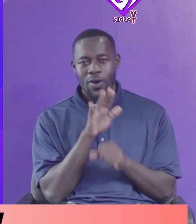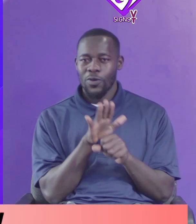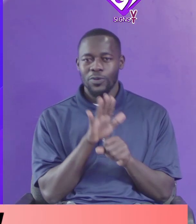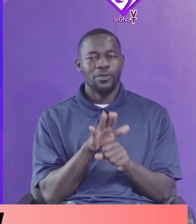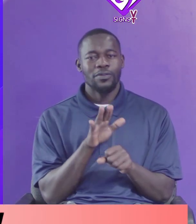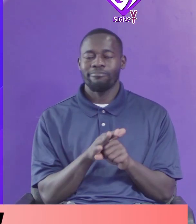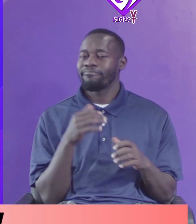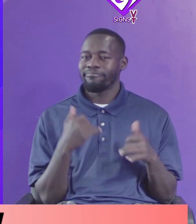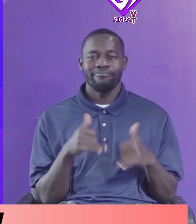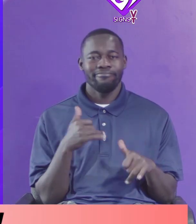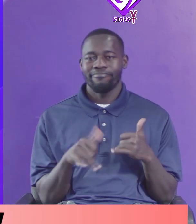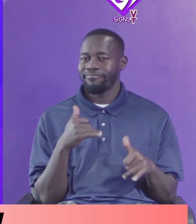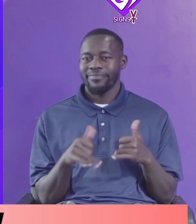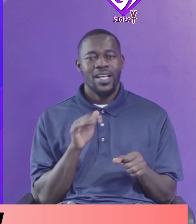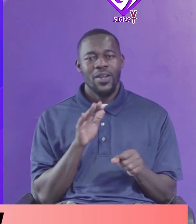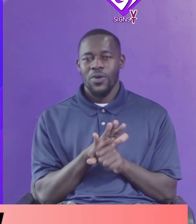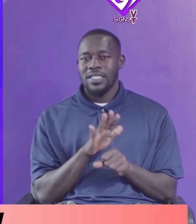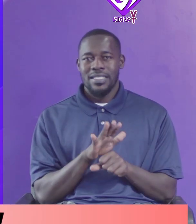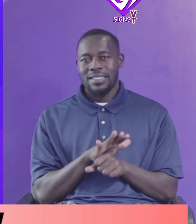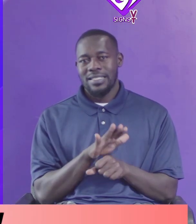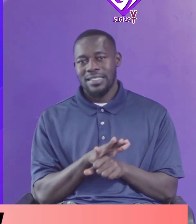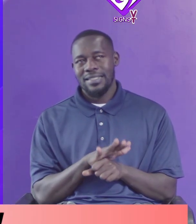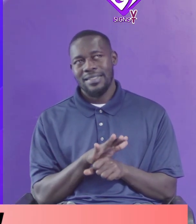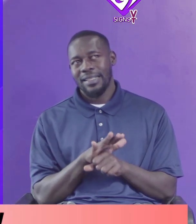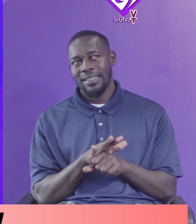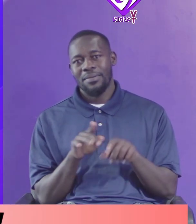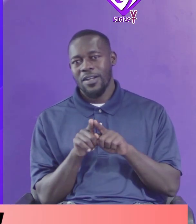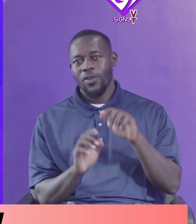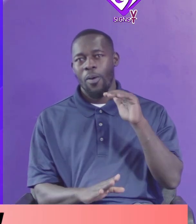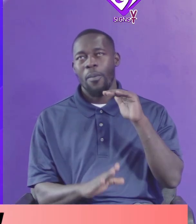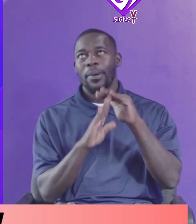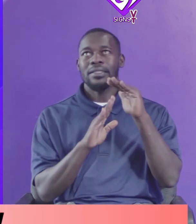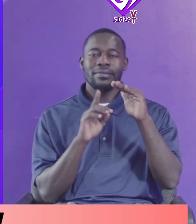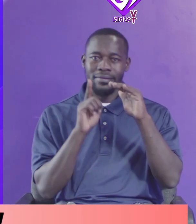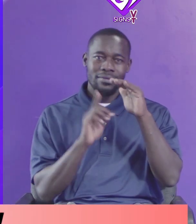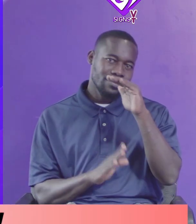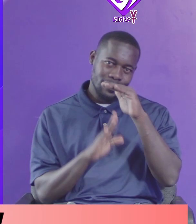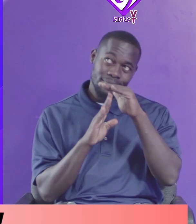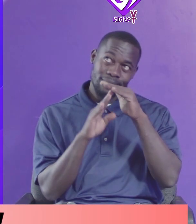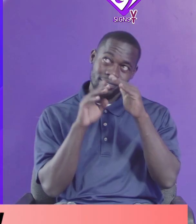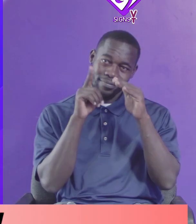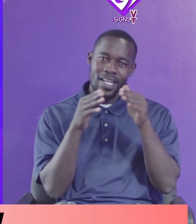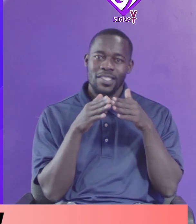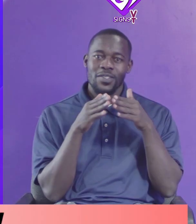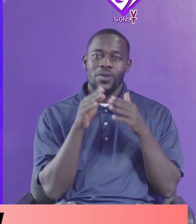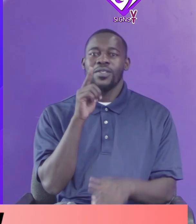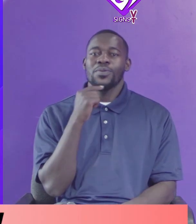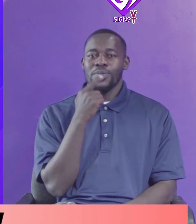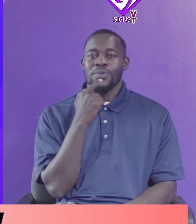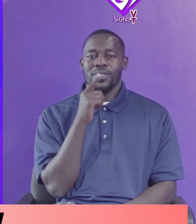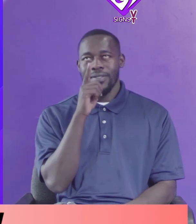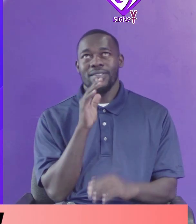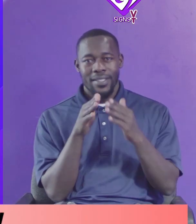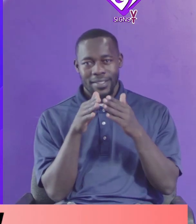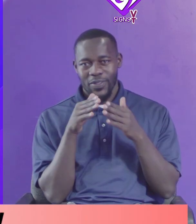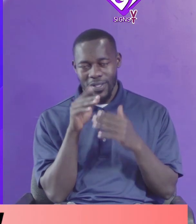the composition of Arsenal. They are the top team, formidable team. And just like the singer says, I think it's